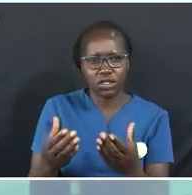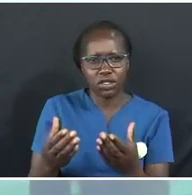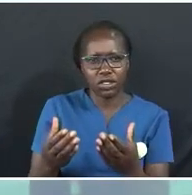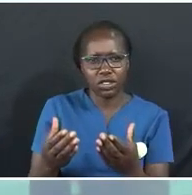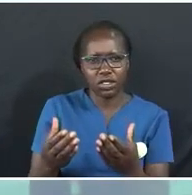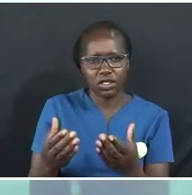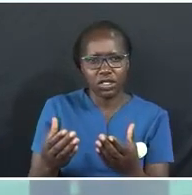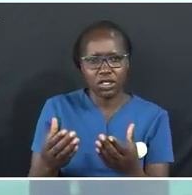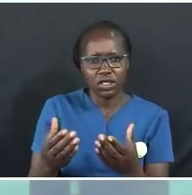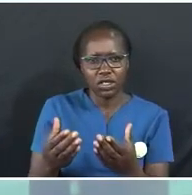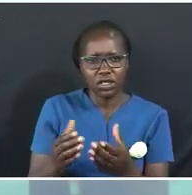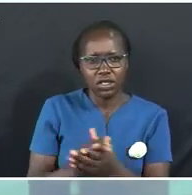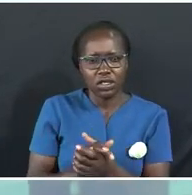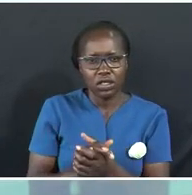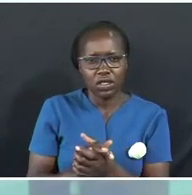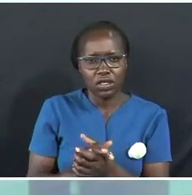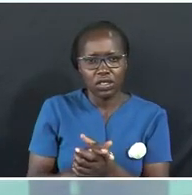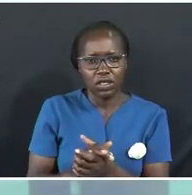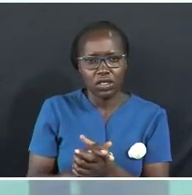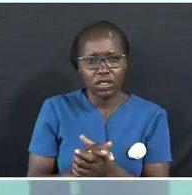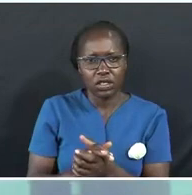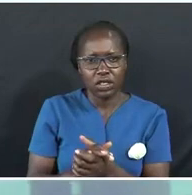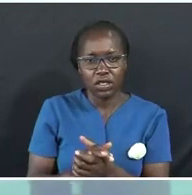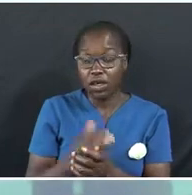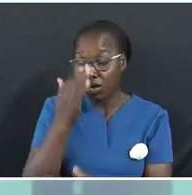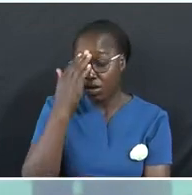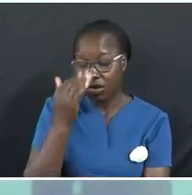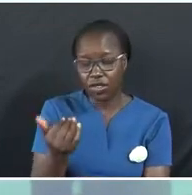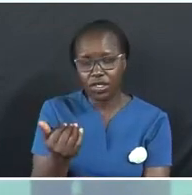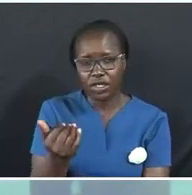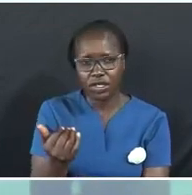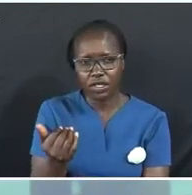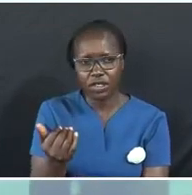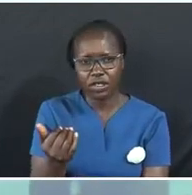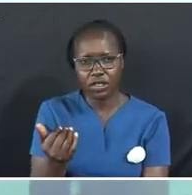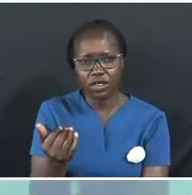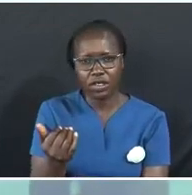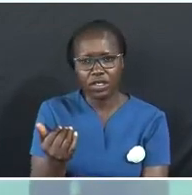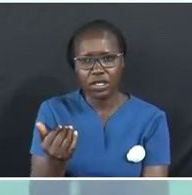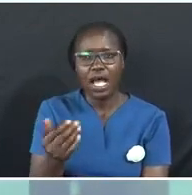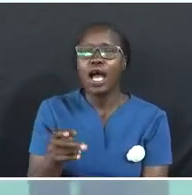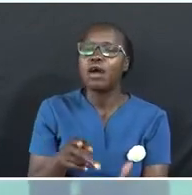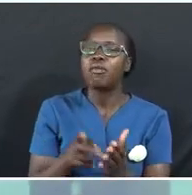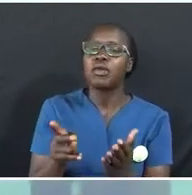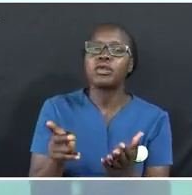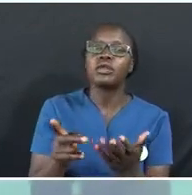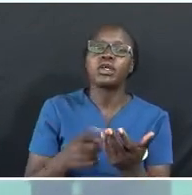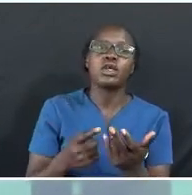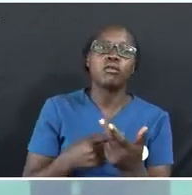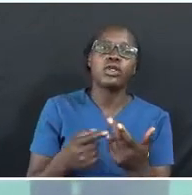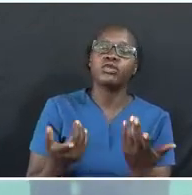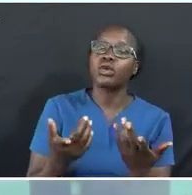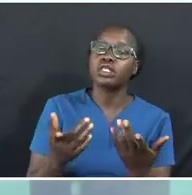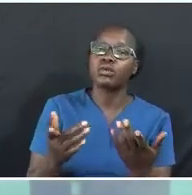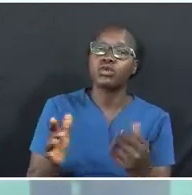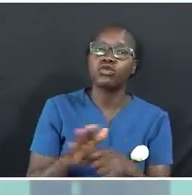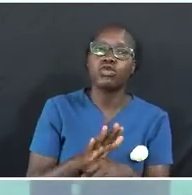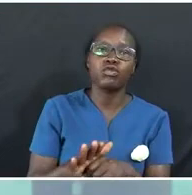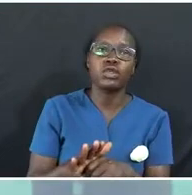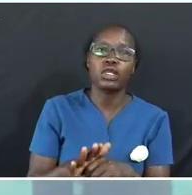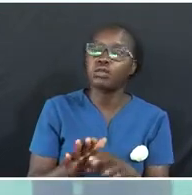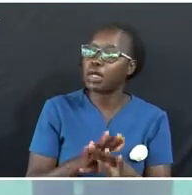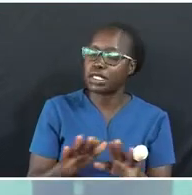consider him to be very unfair. Because payment is as to how much you are put in. That is